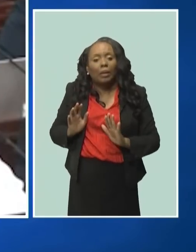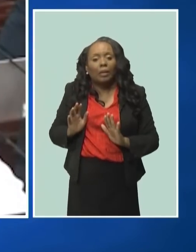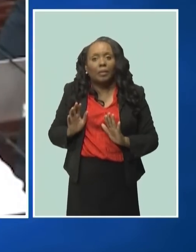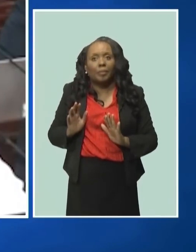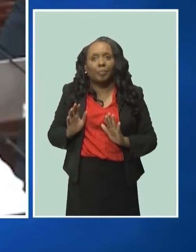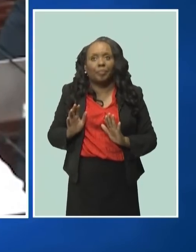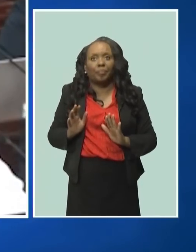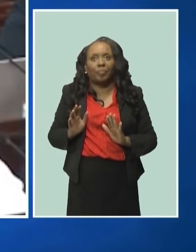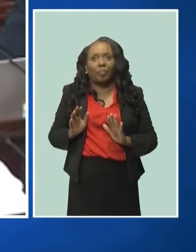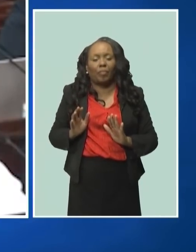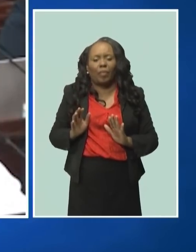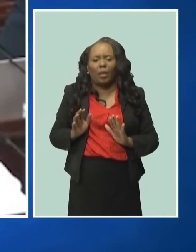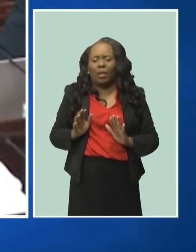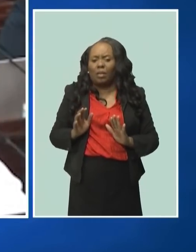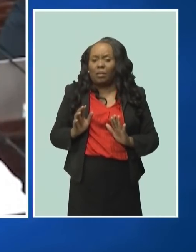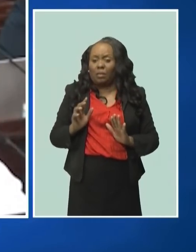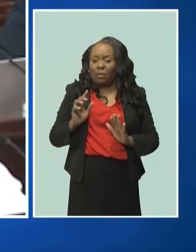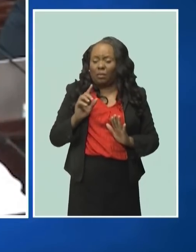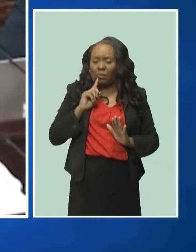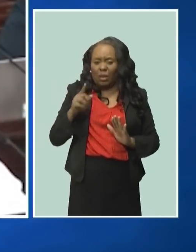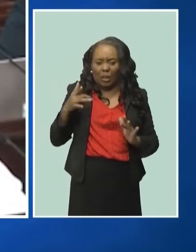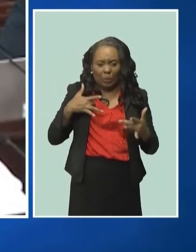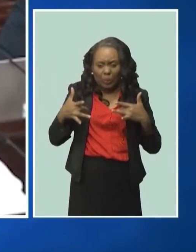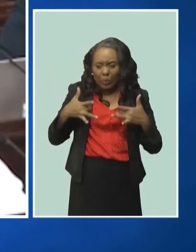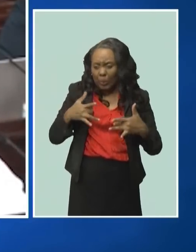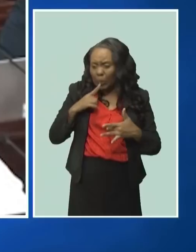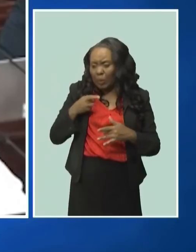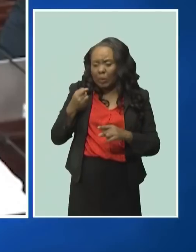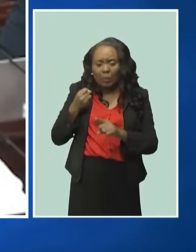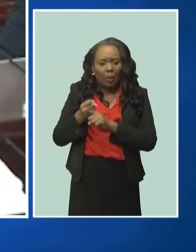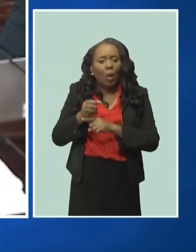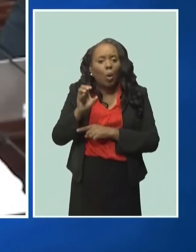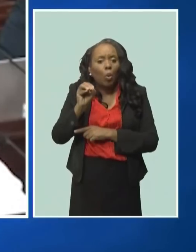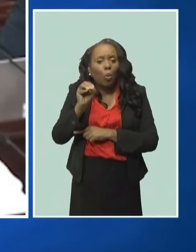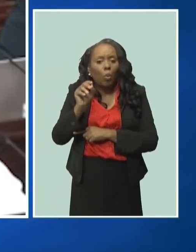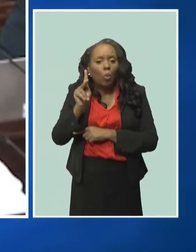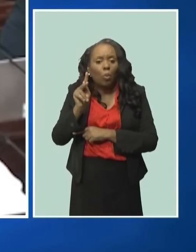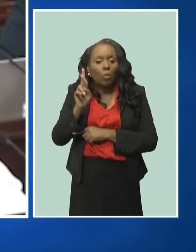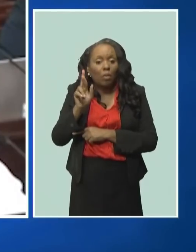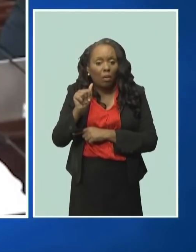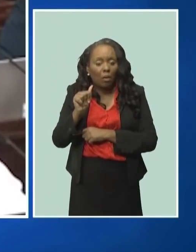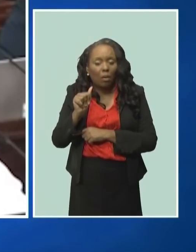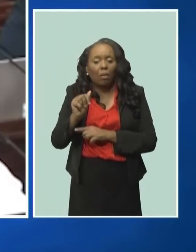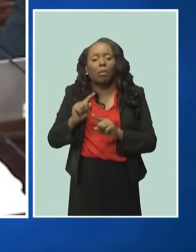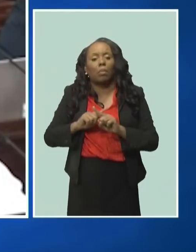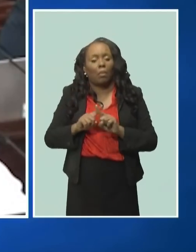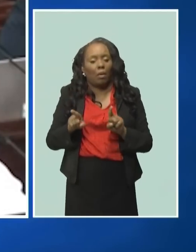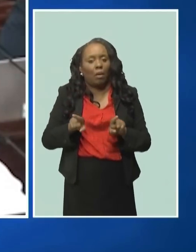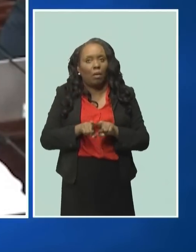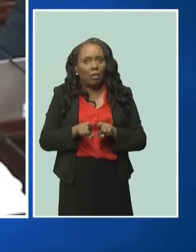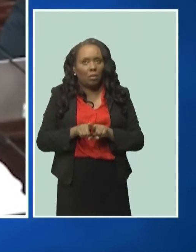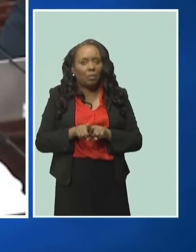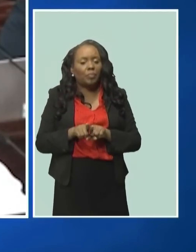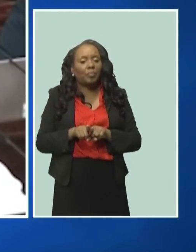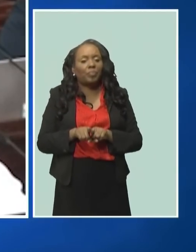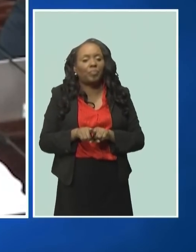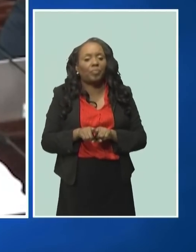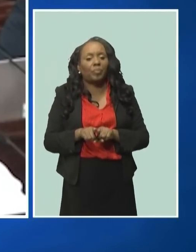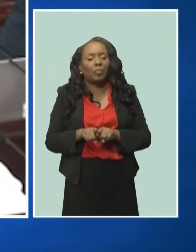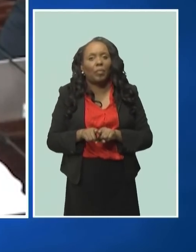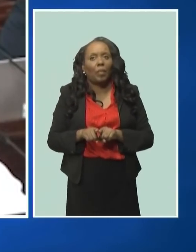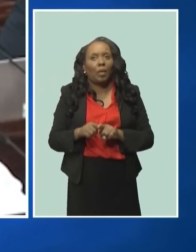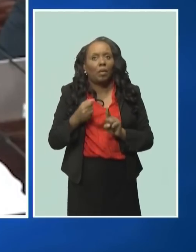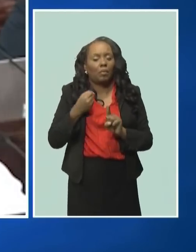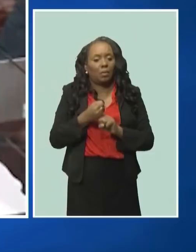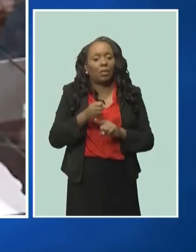is not only of concern to me because of it is affecting okra, but it is also affecting one of our indigenous